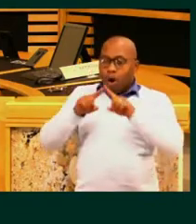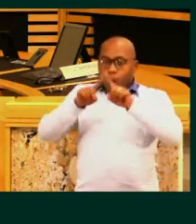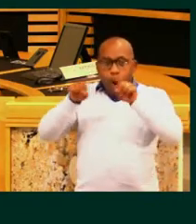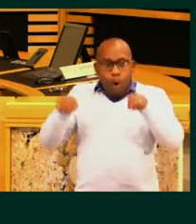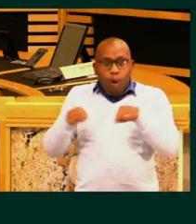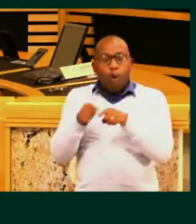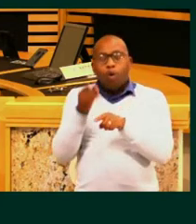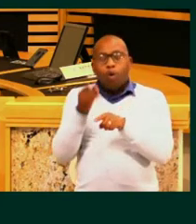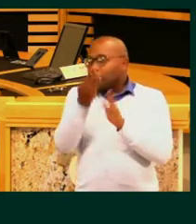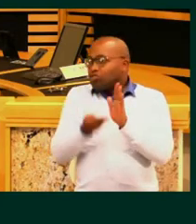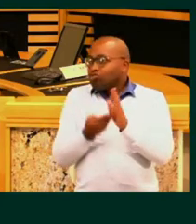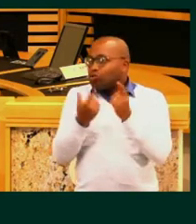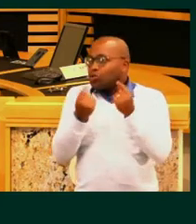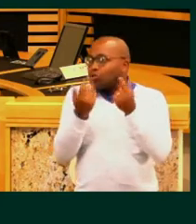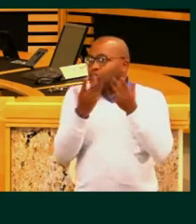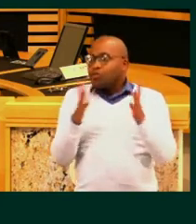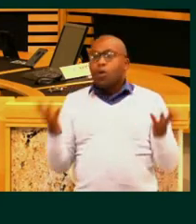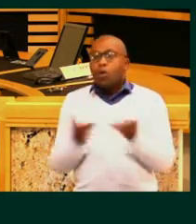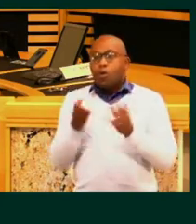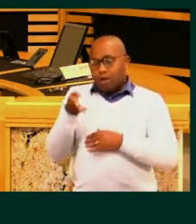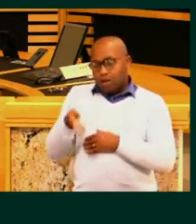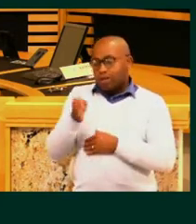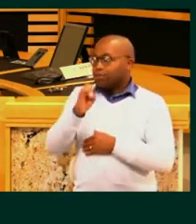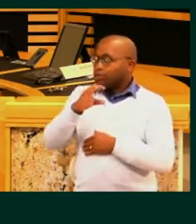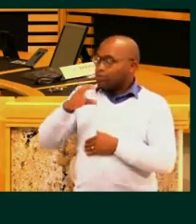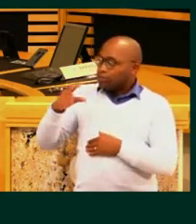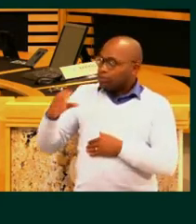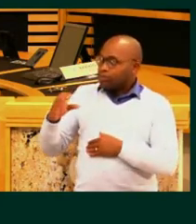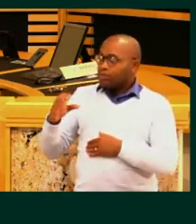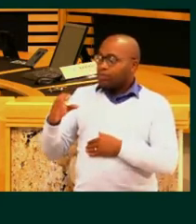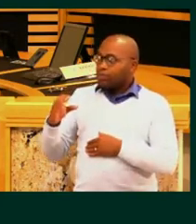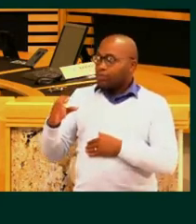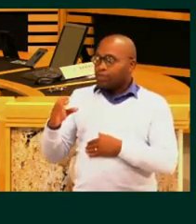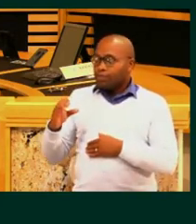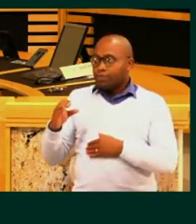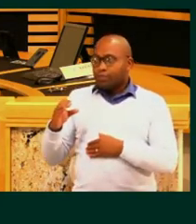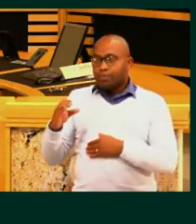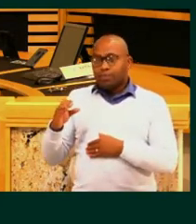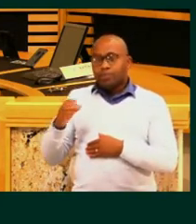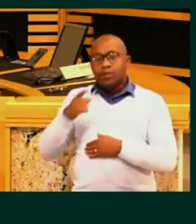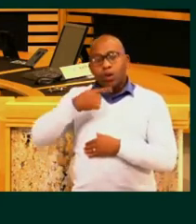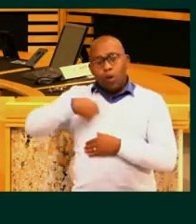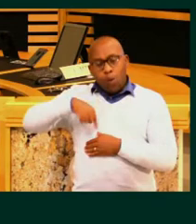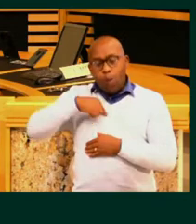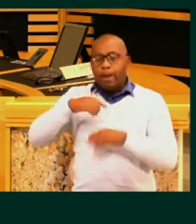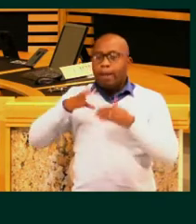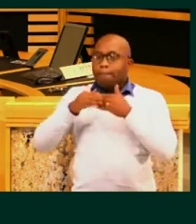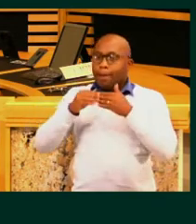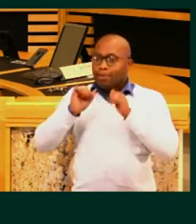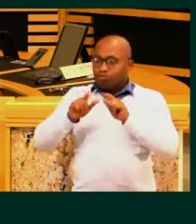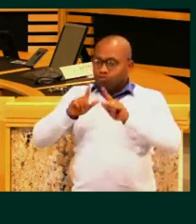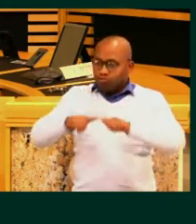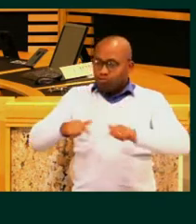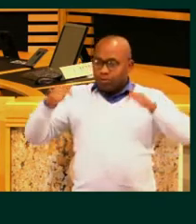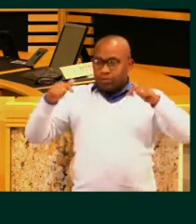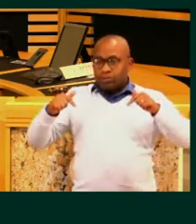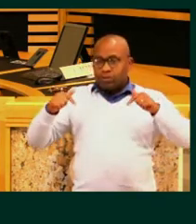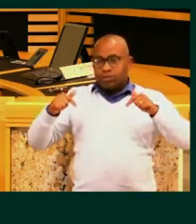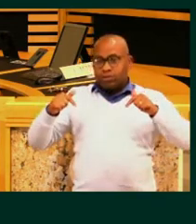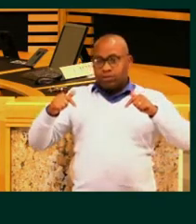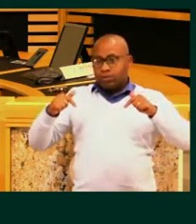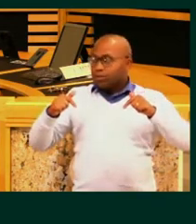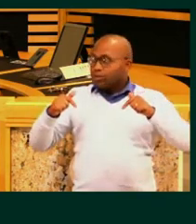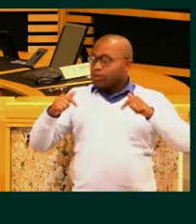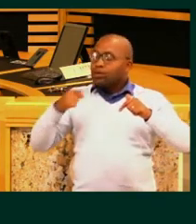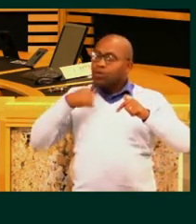so what is my point here as African as we are saying as a member of this legislature is that nothing is starting from the scratch